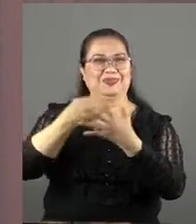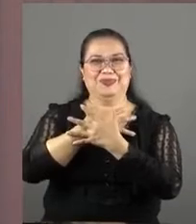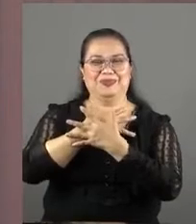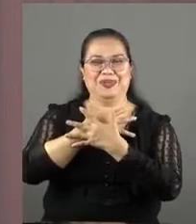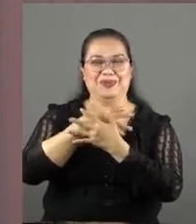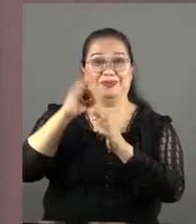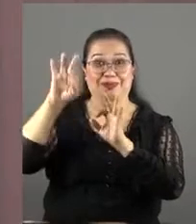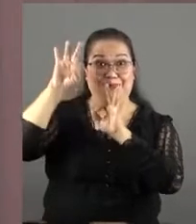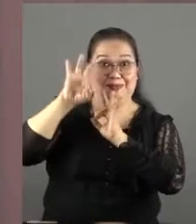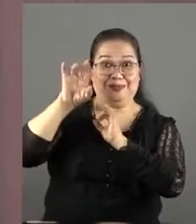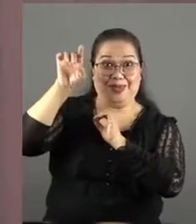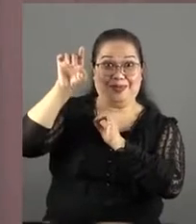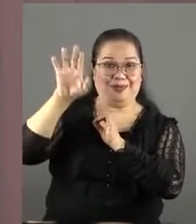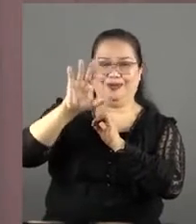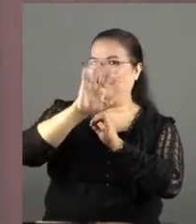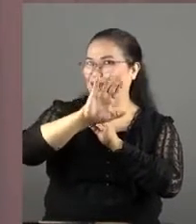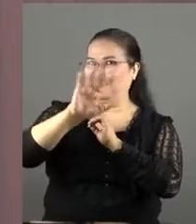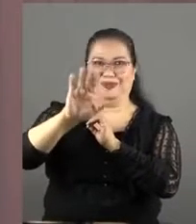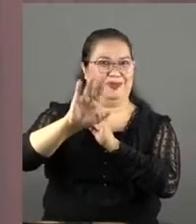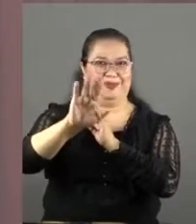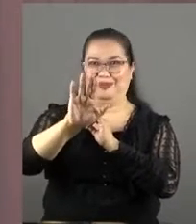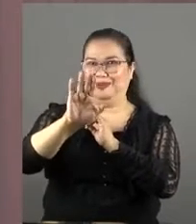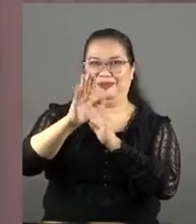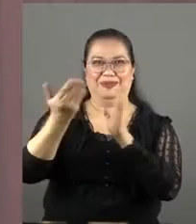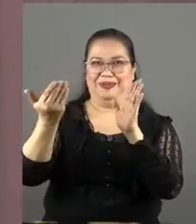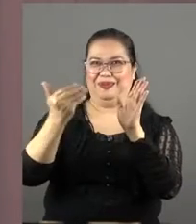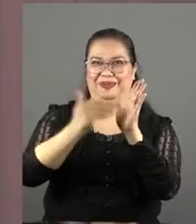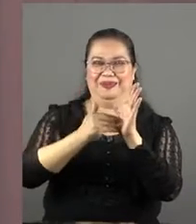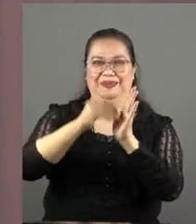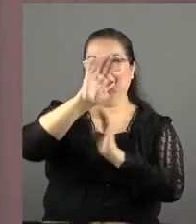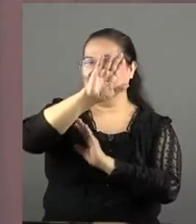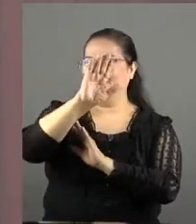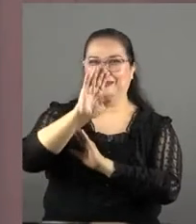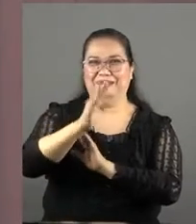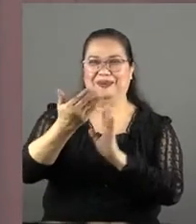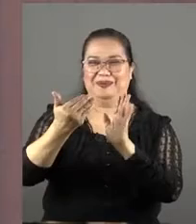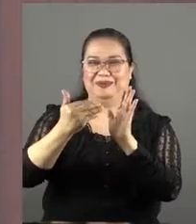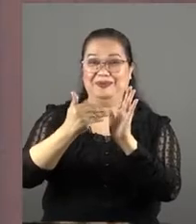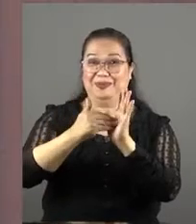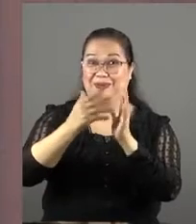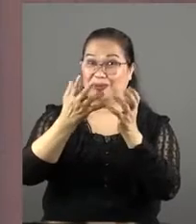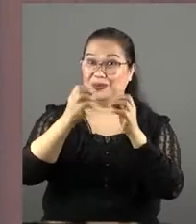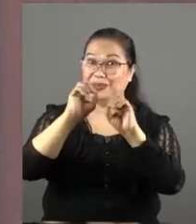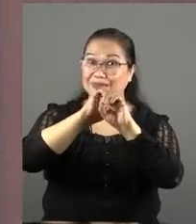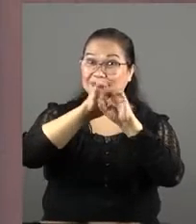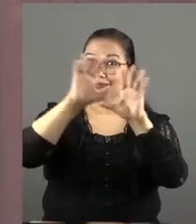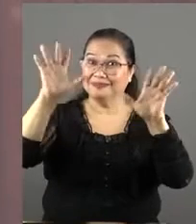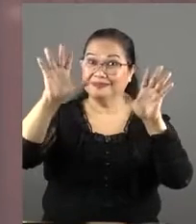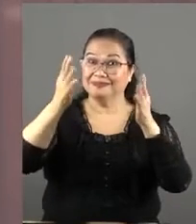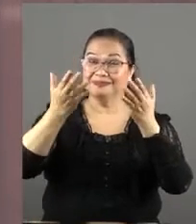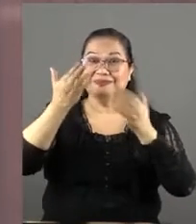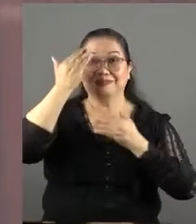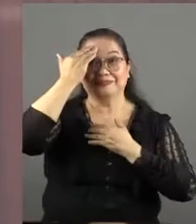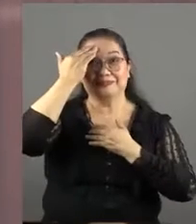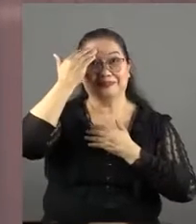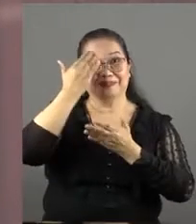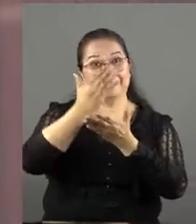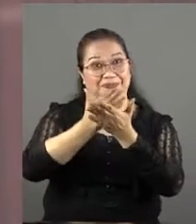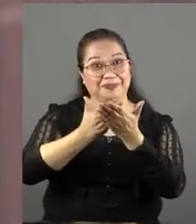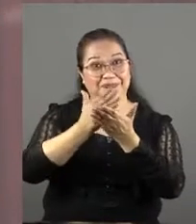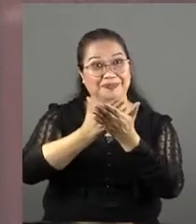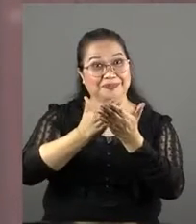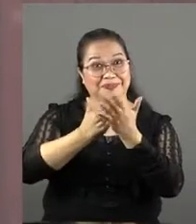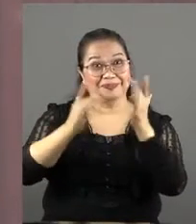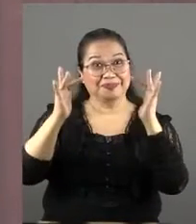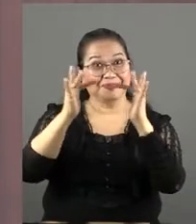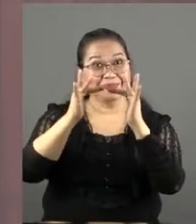judgment of God ever again. I'd like that to be very clear, because I know we have quite a sizable